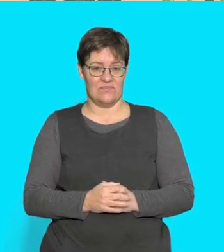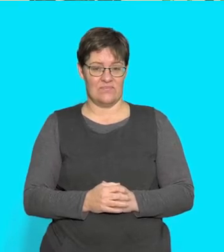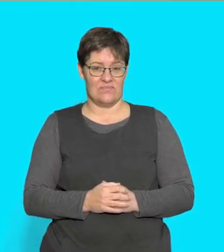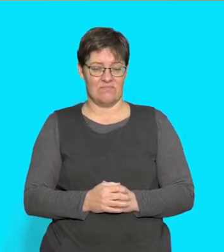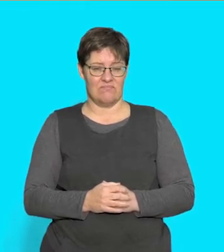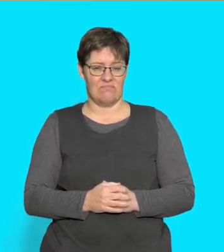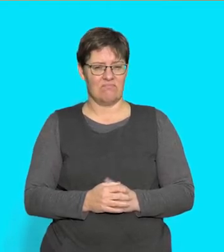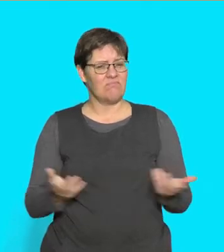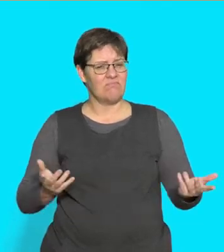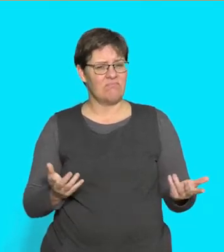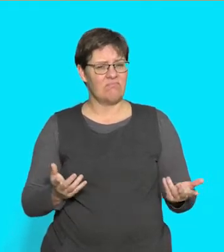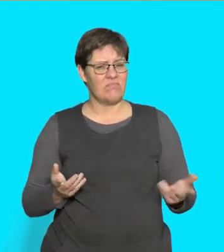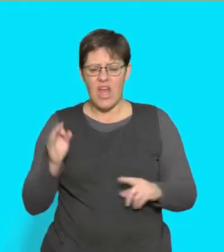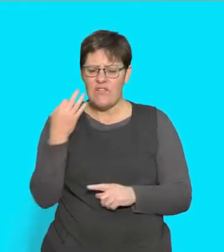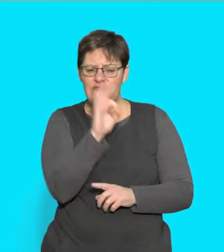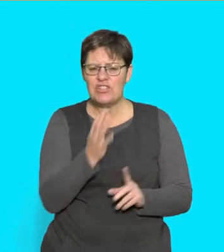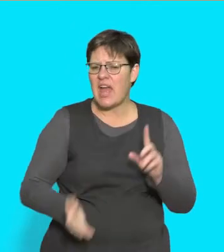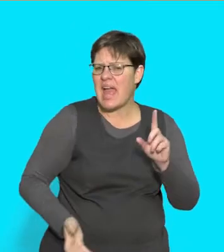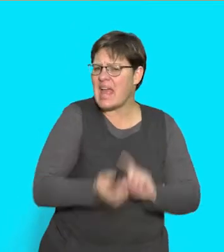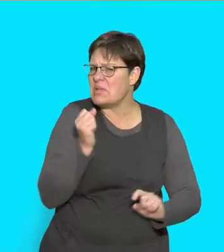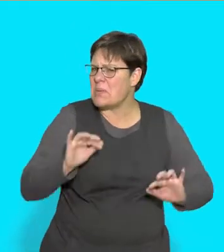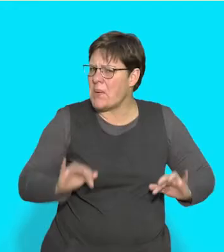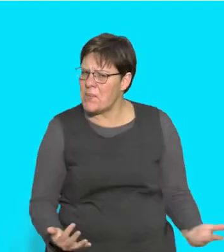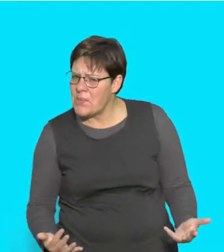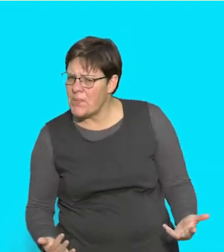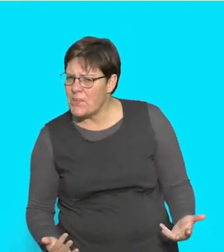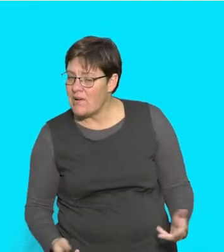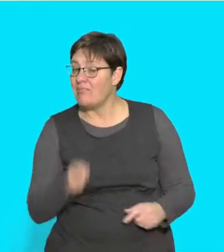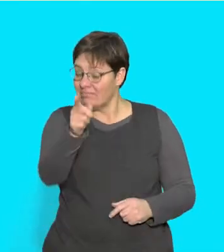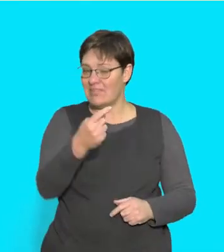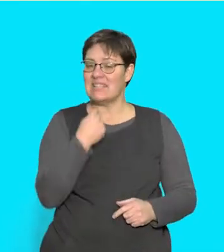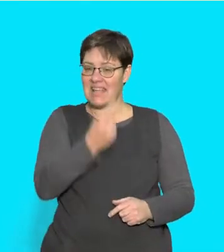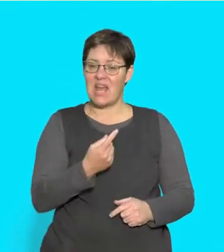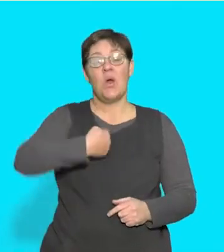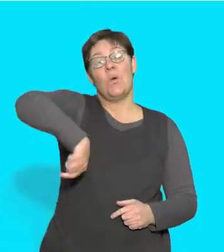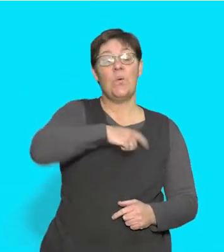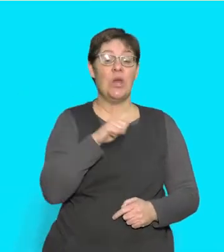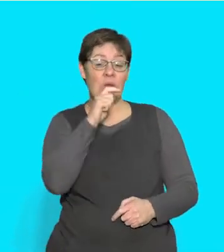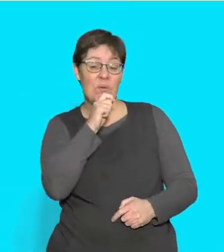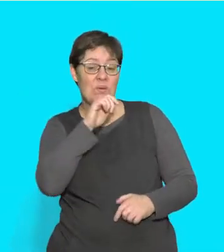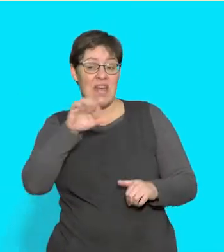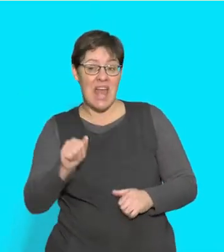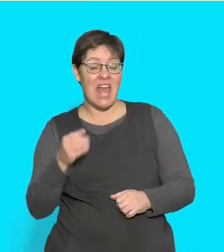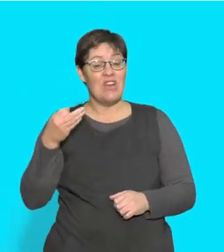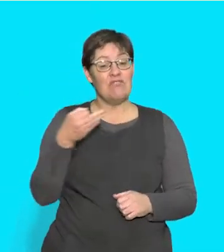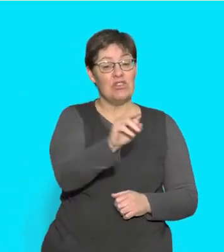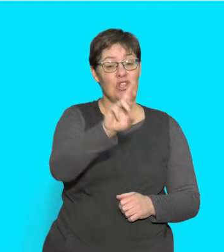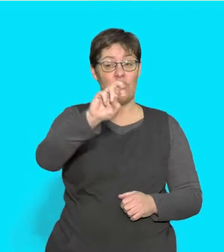What do we use to catch fish, grade twos? Say, we use a fishing rod to catch